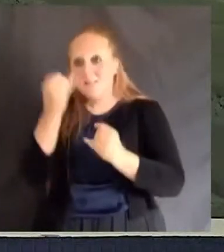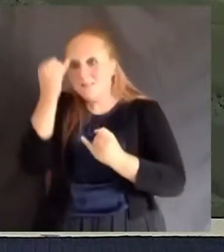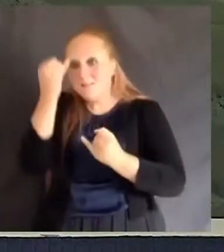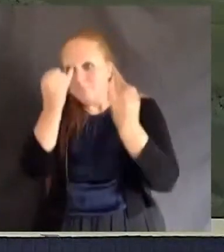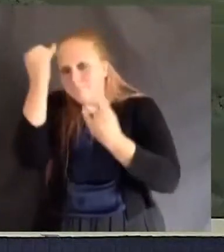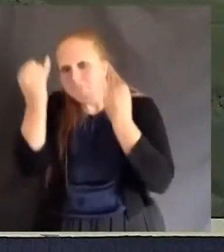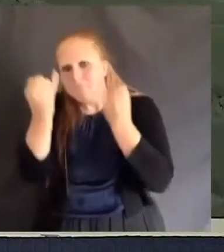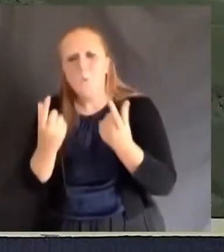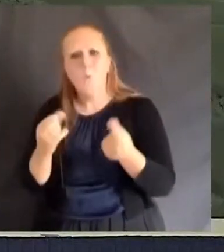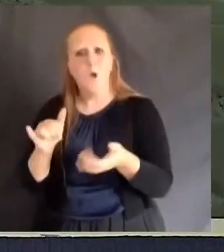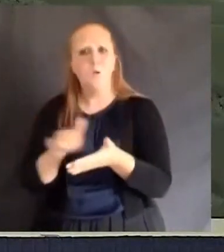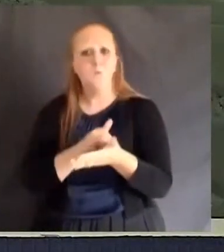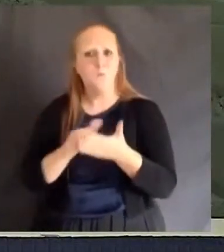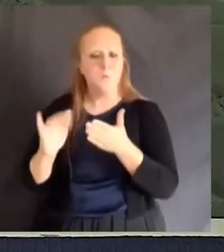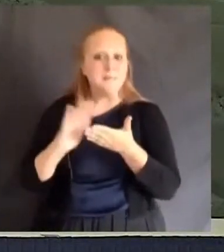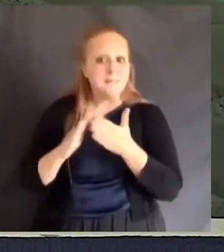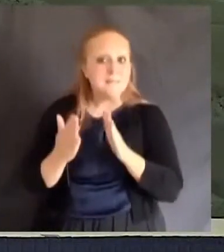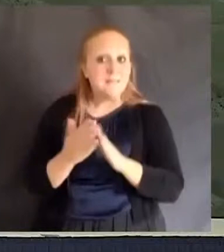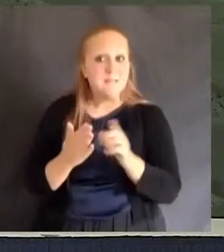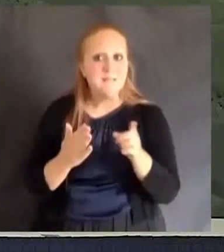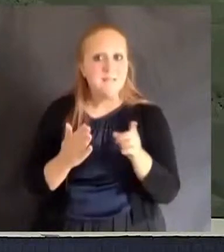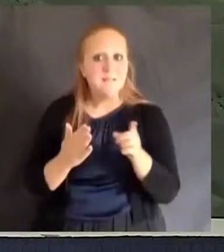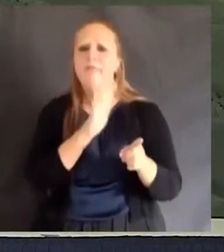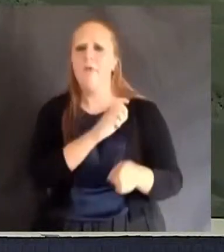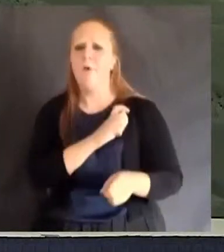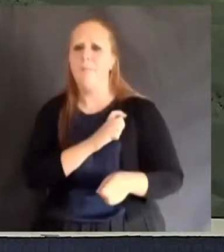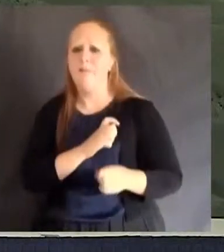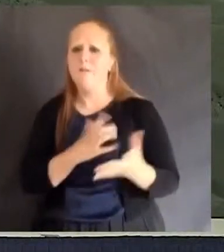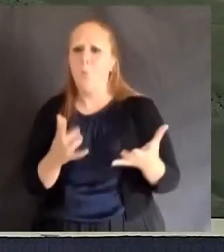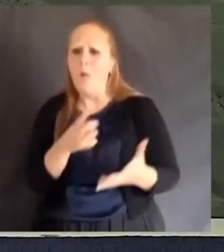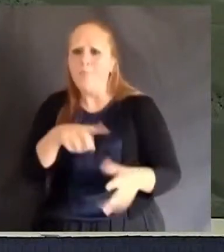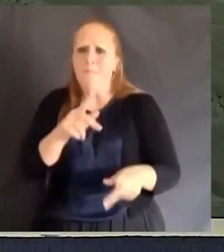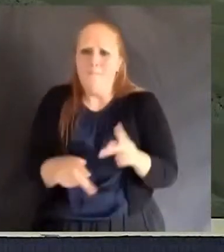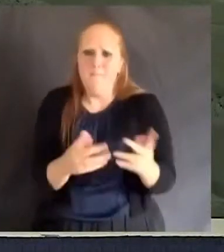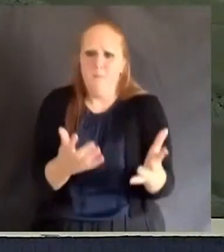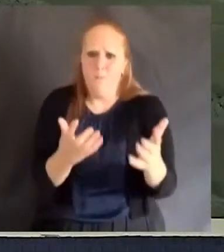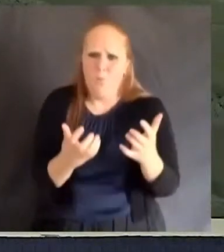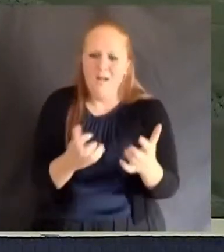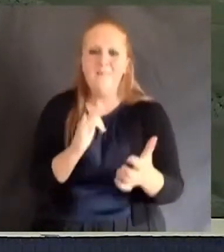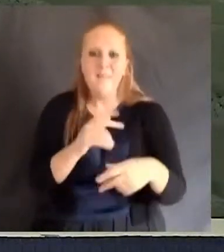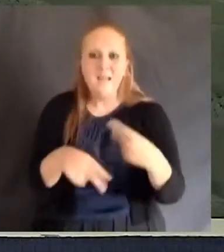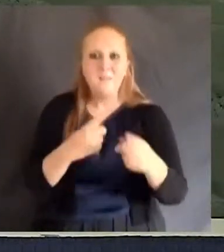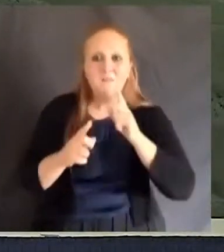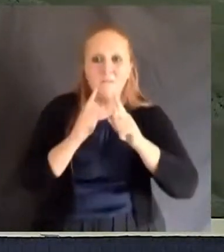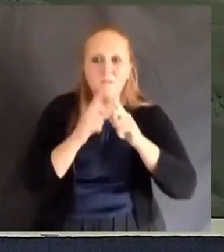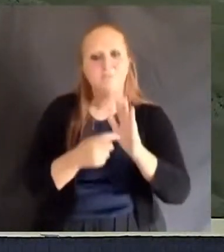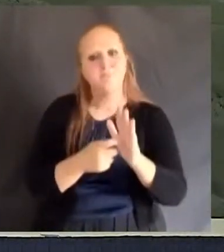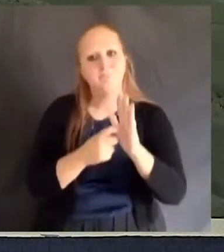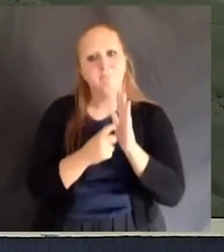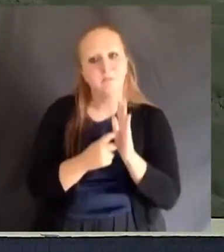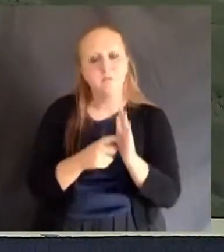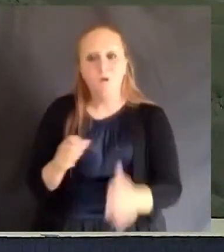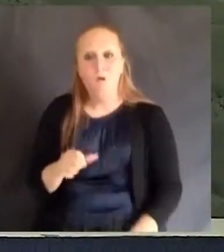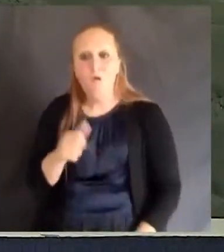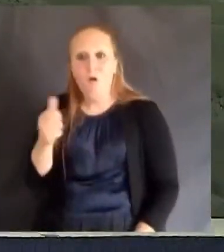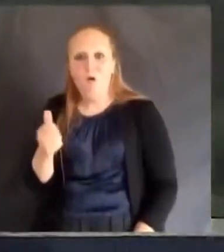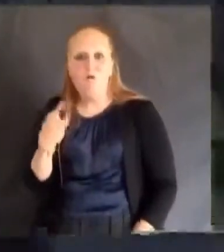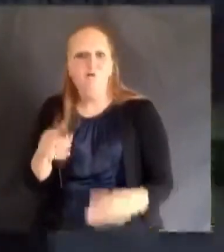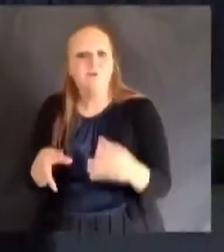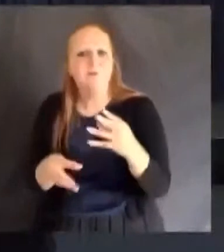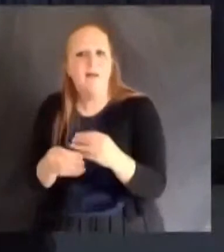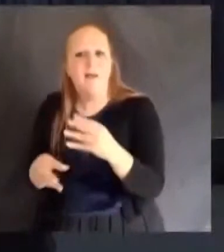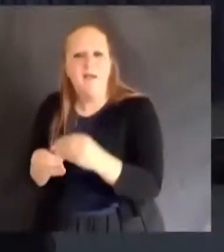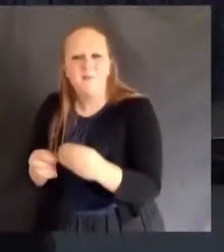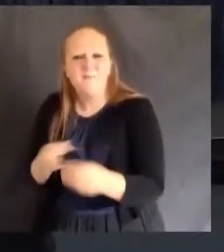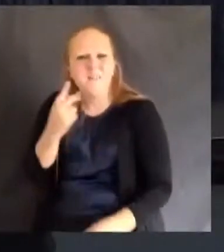York City wants. And that's the conversation that has to happen. And everything else is just on the edges as far as I'm concerned. I know you've